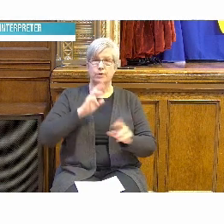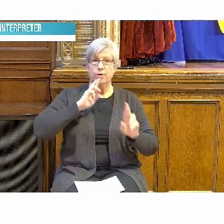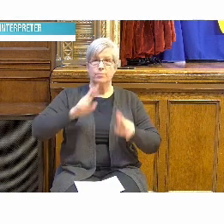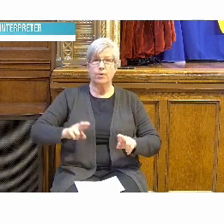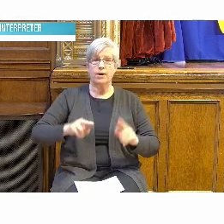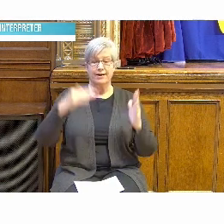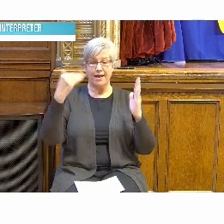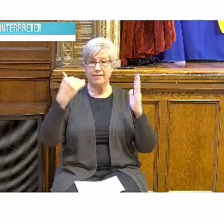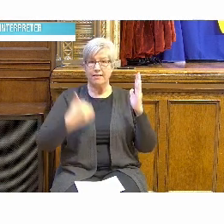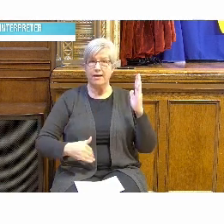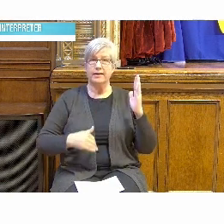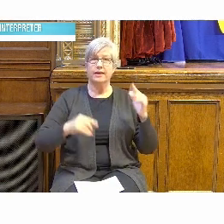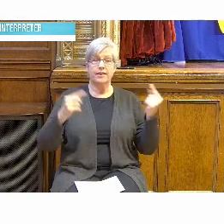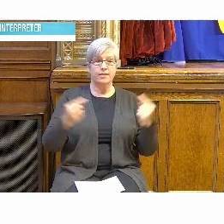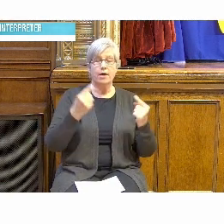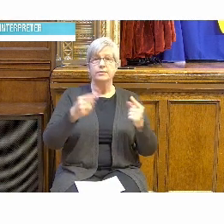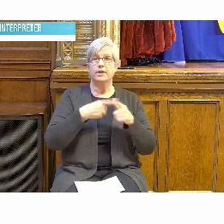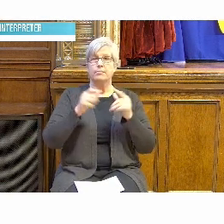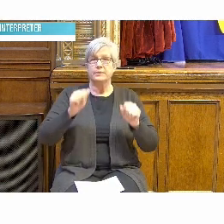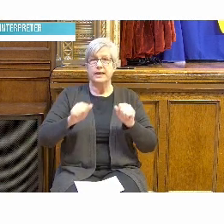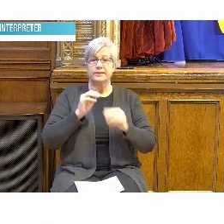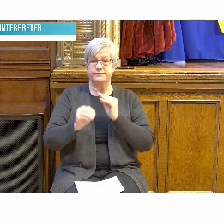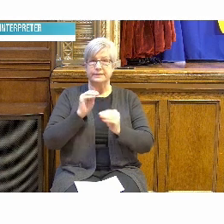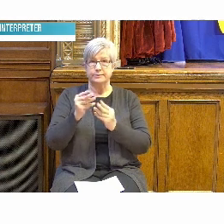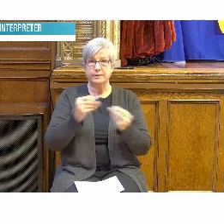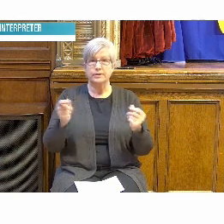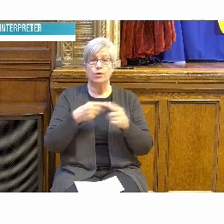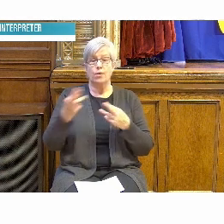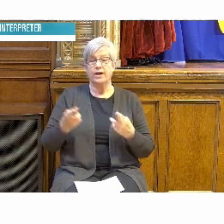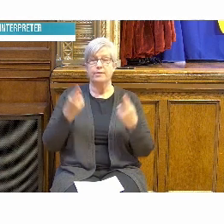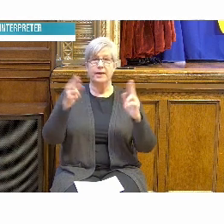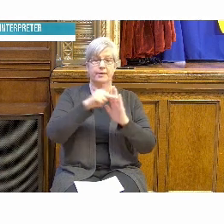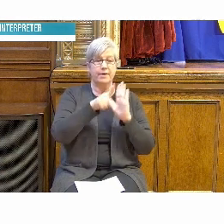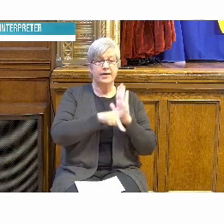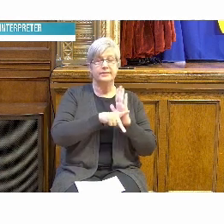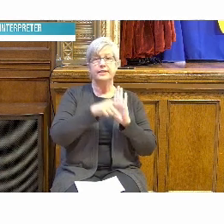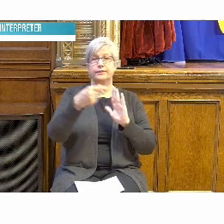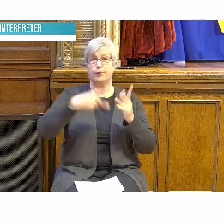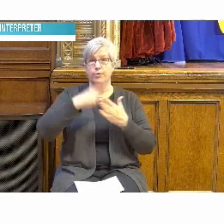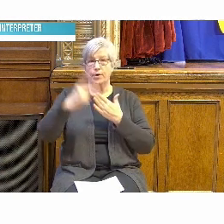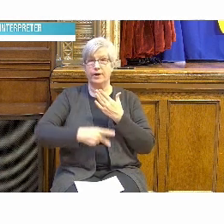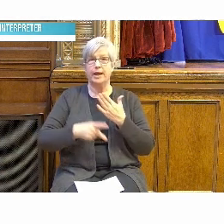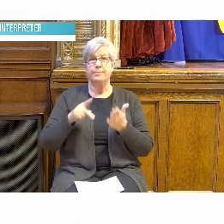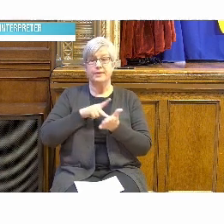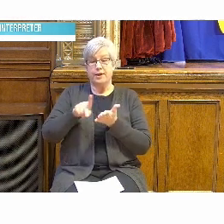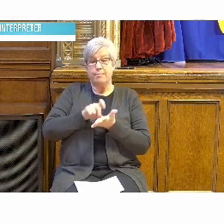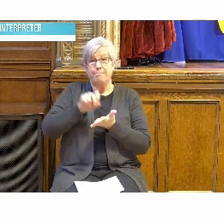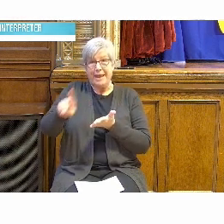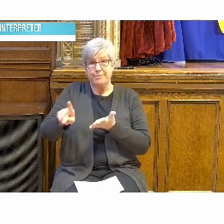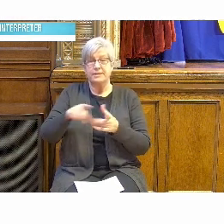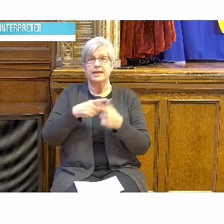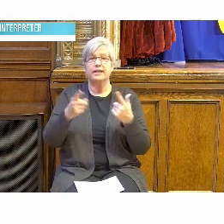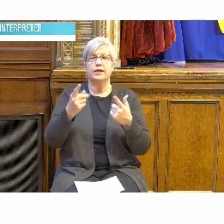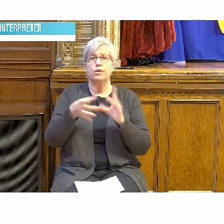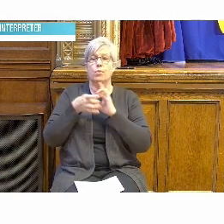the harms and reparative measures, recommend policies, program, and restorative payments, and coordinate with local, state, and